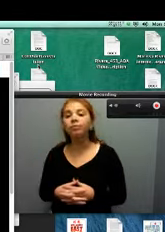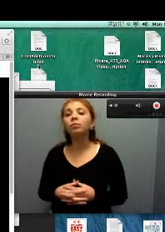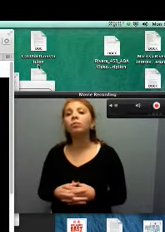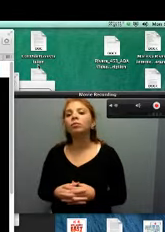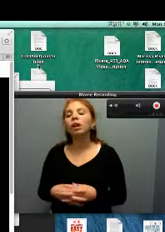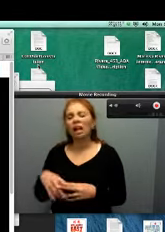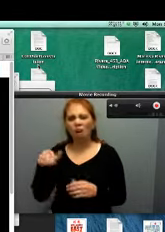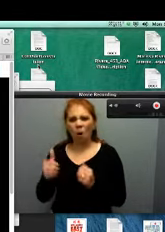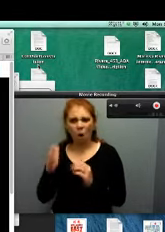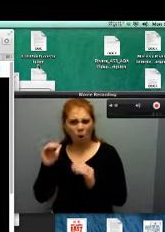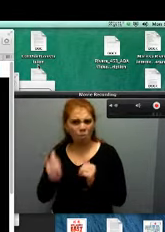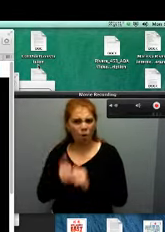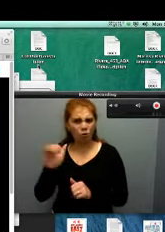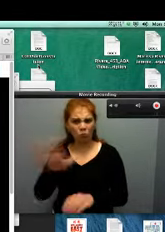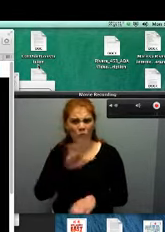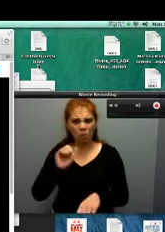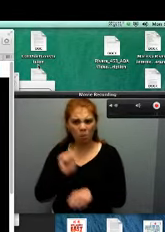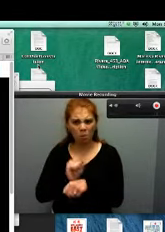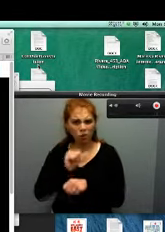Hopefully most of your employees will not